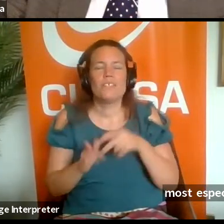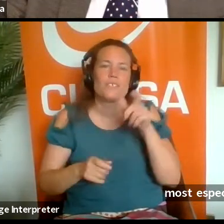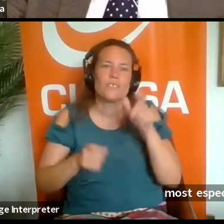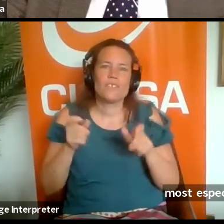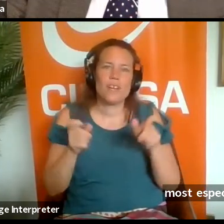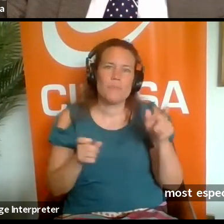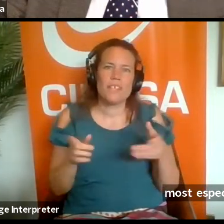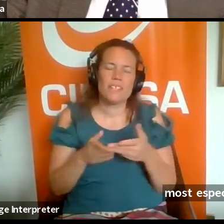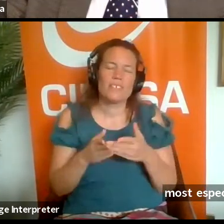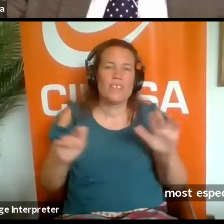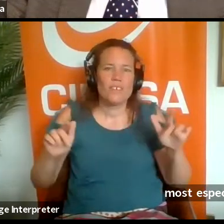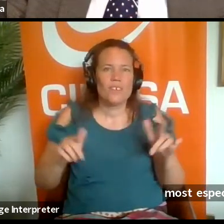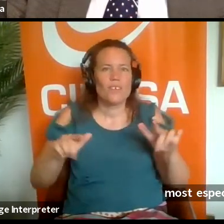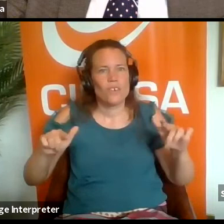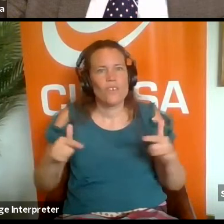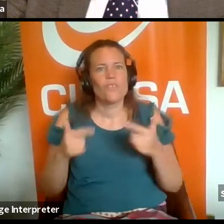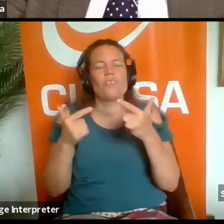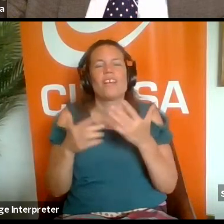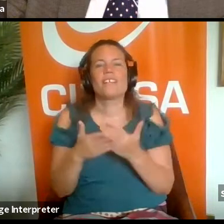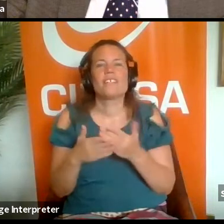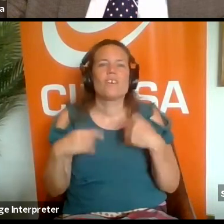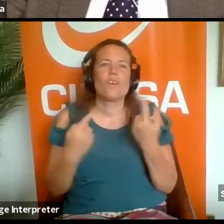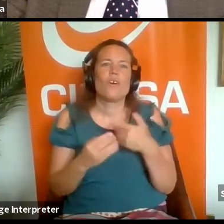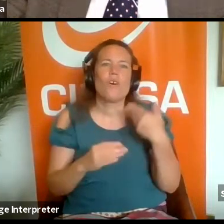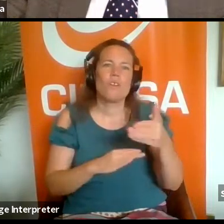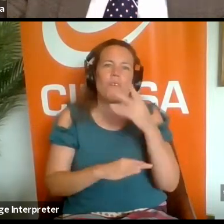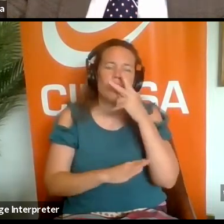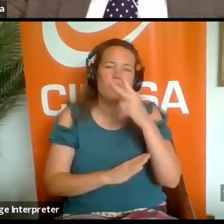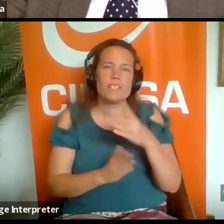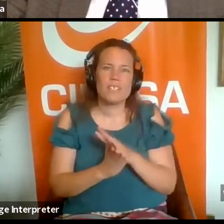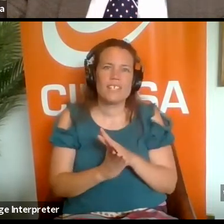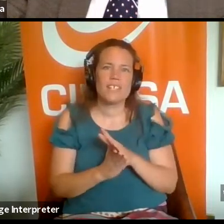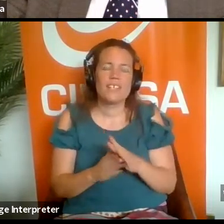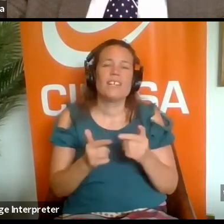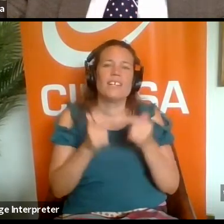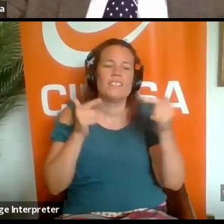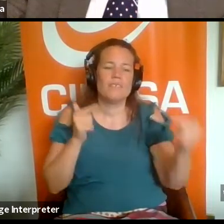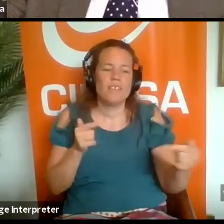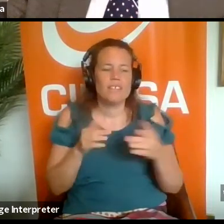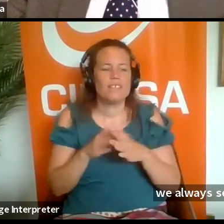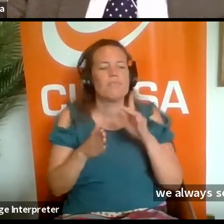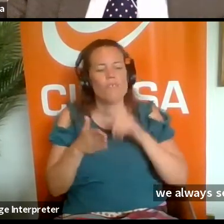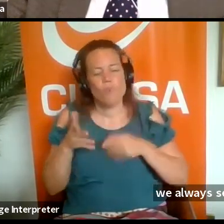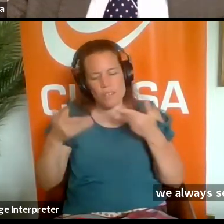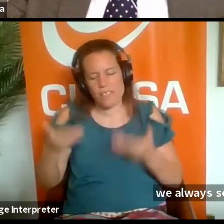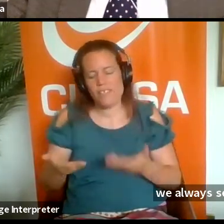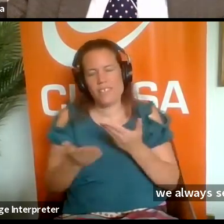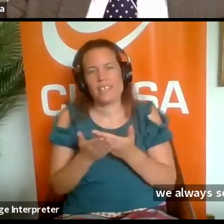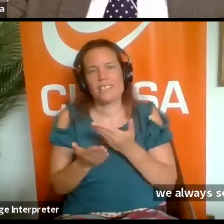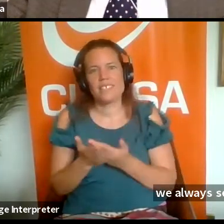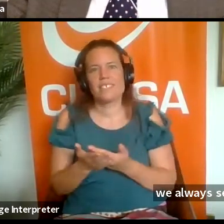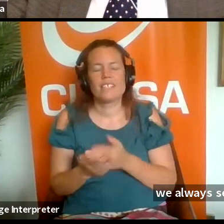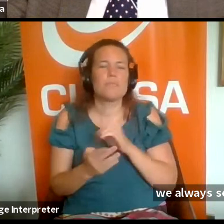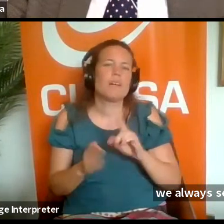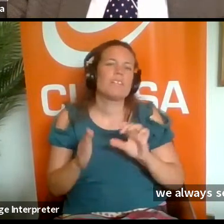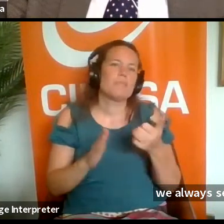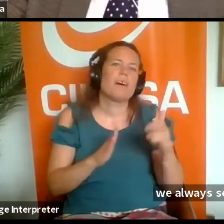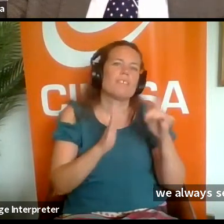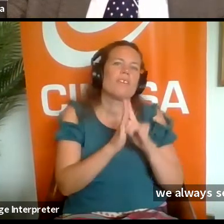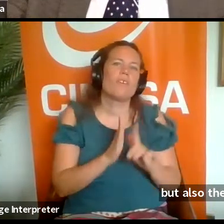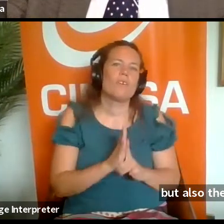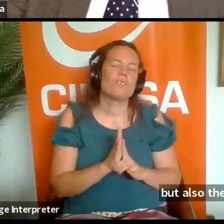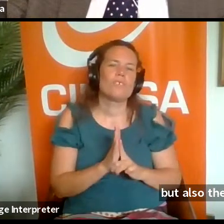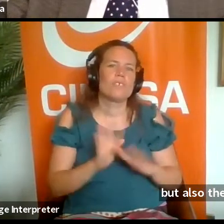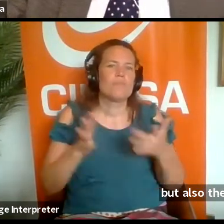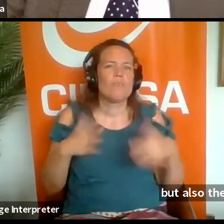questions of conflict, we always see a deviation from what is already existing. But also there are laws that are very